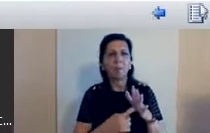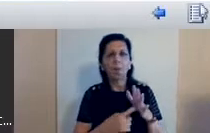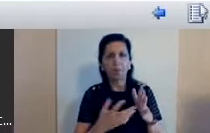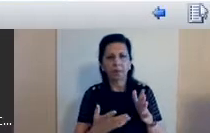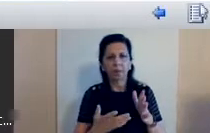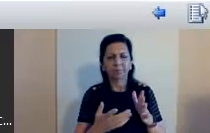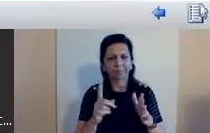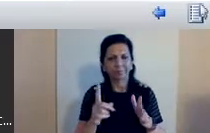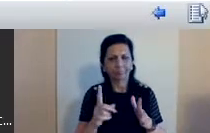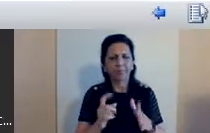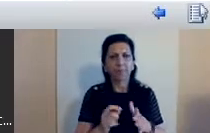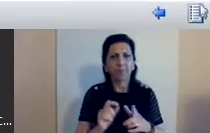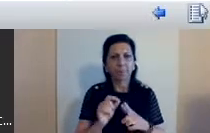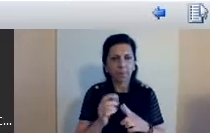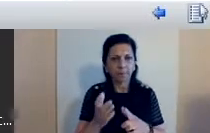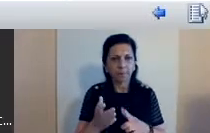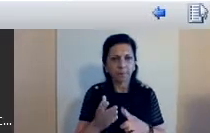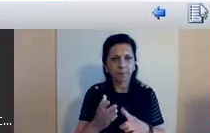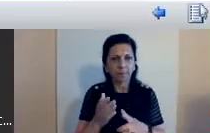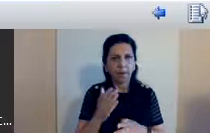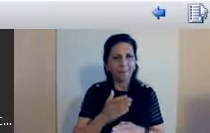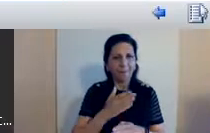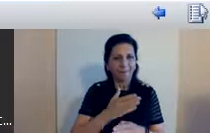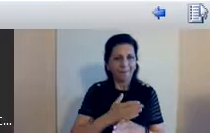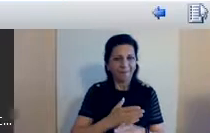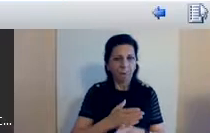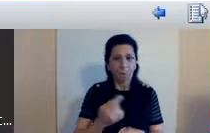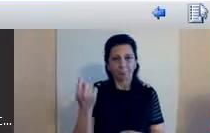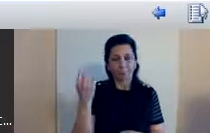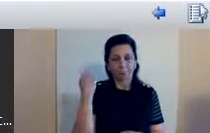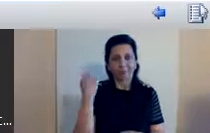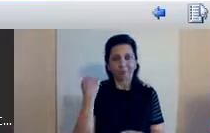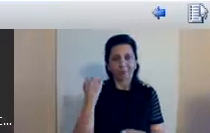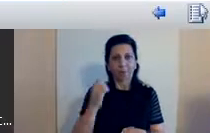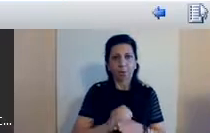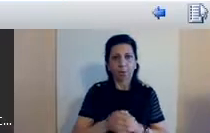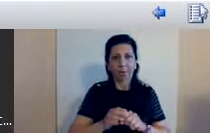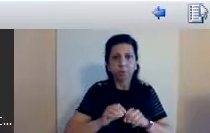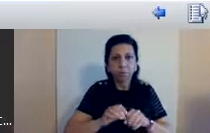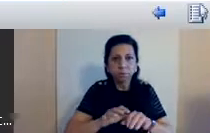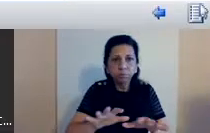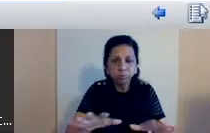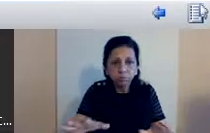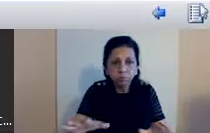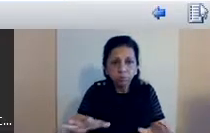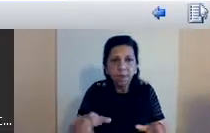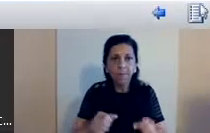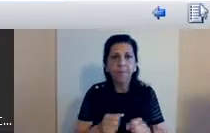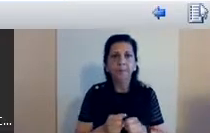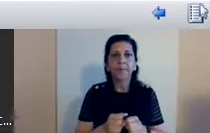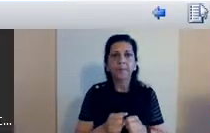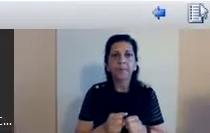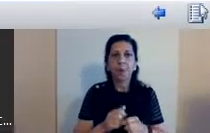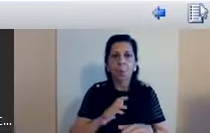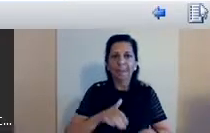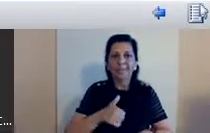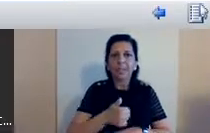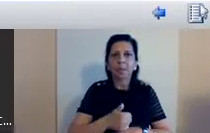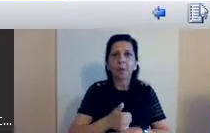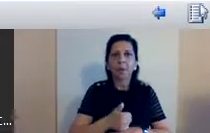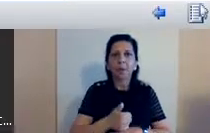pandemic struck, really, we were really working as a joined up care Derbyshire system on our approach to engagement. We'd set up the engagement